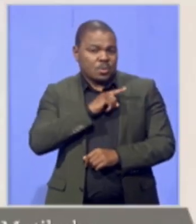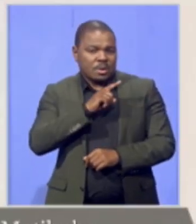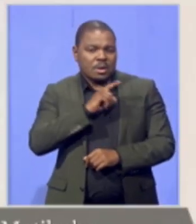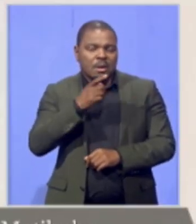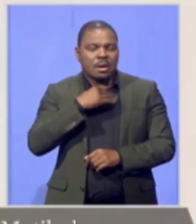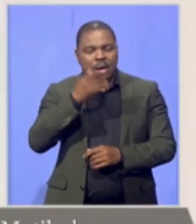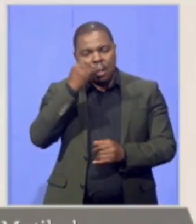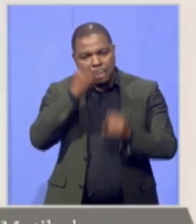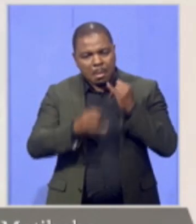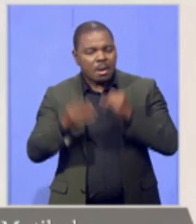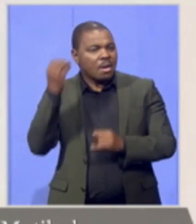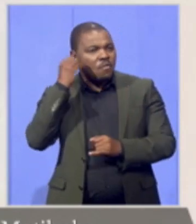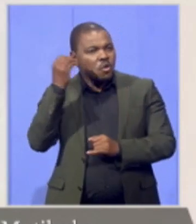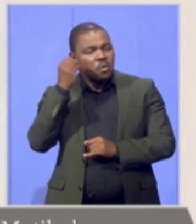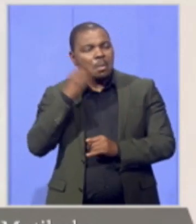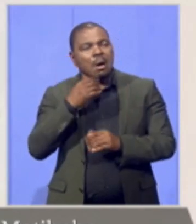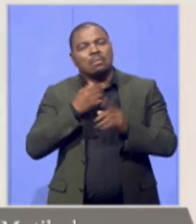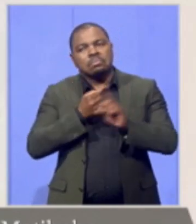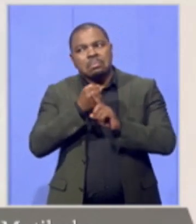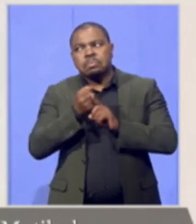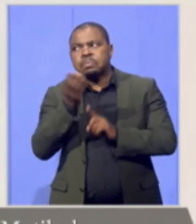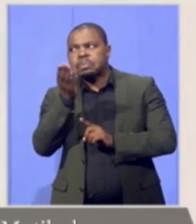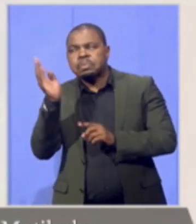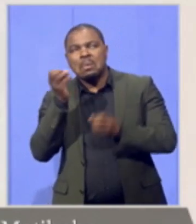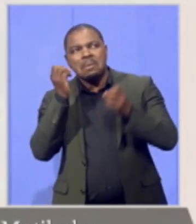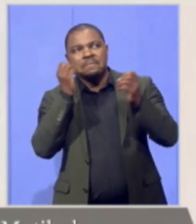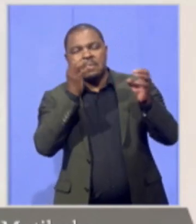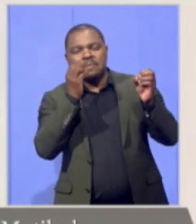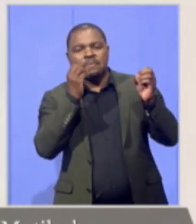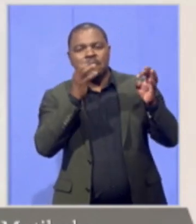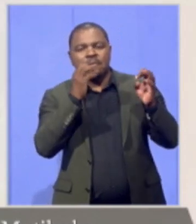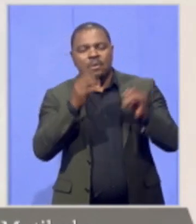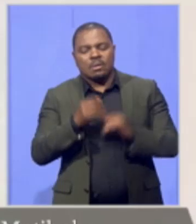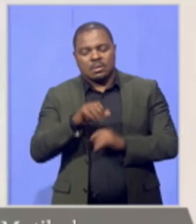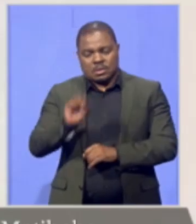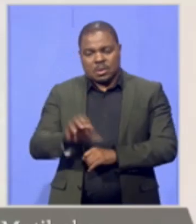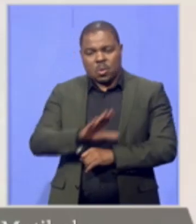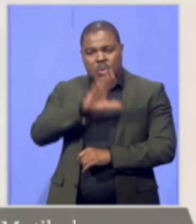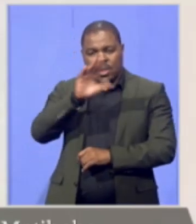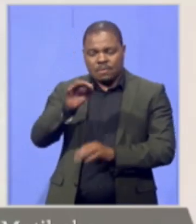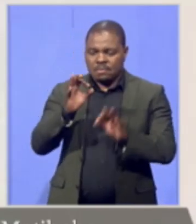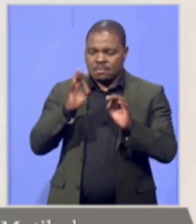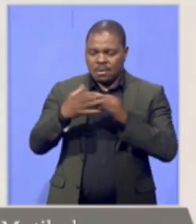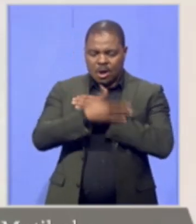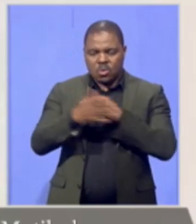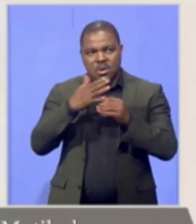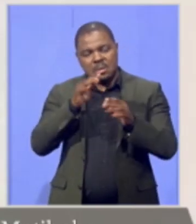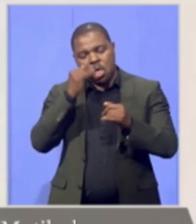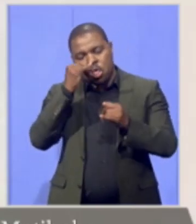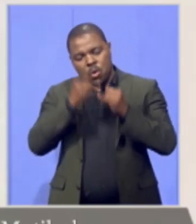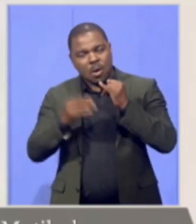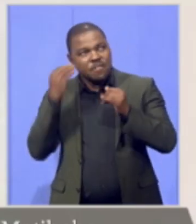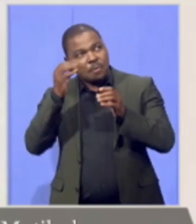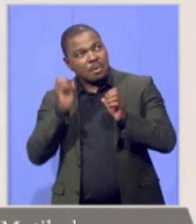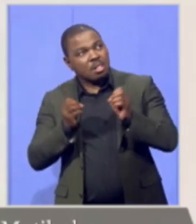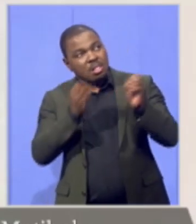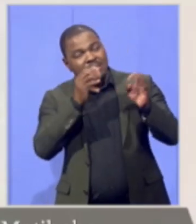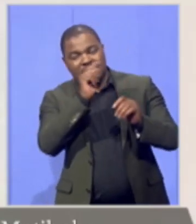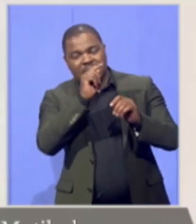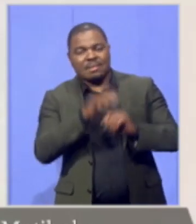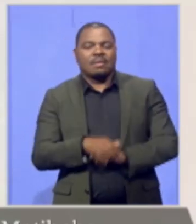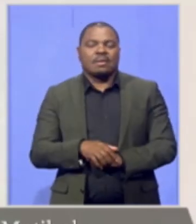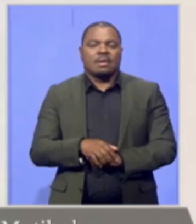of misinformation and propaganda aimed at misrepresenting our great nation. It is disappointing to